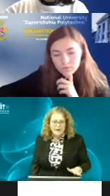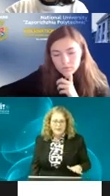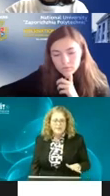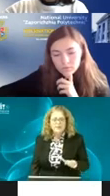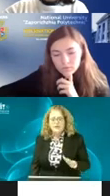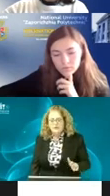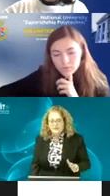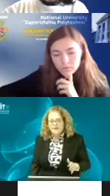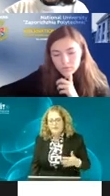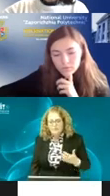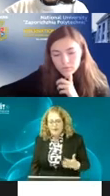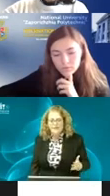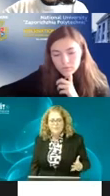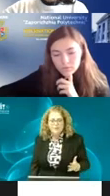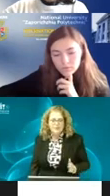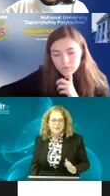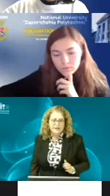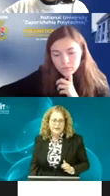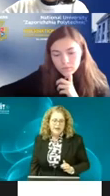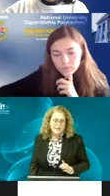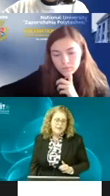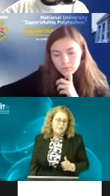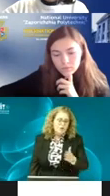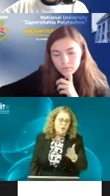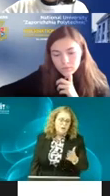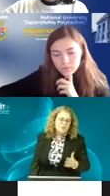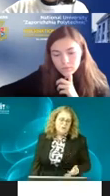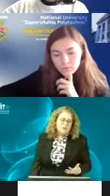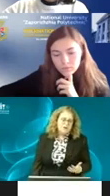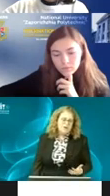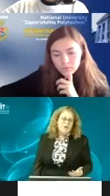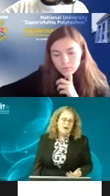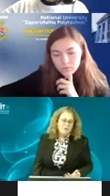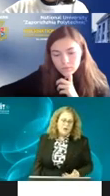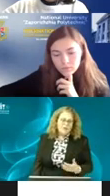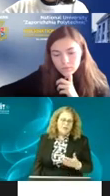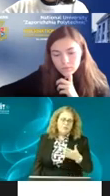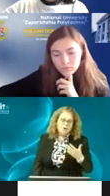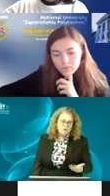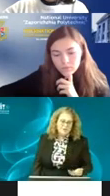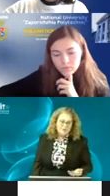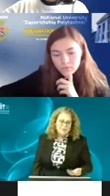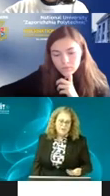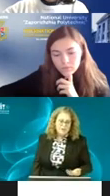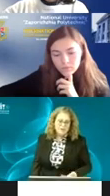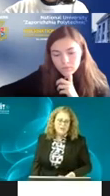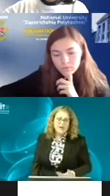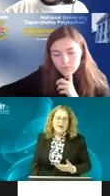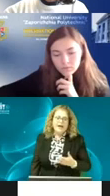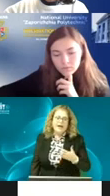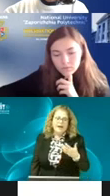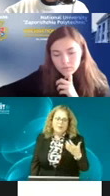unique analysis that from my experience, so if we look at what's going on now, that the robots that are being